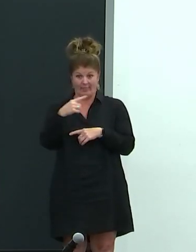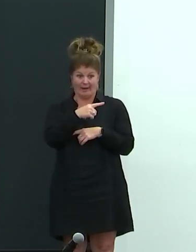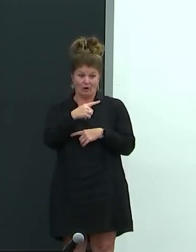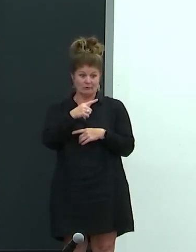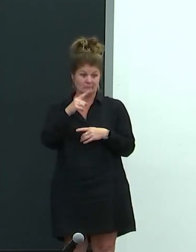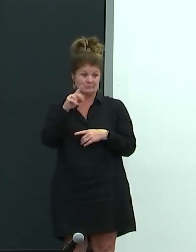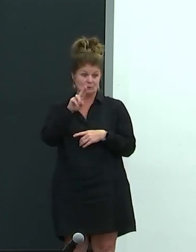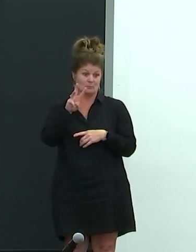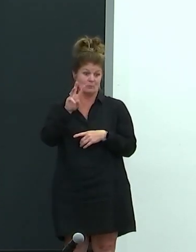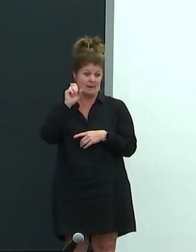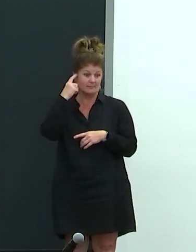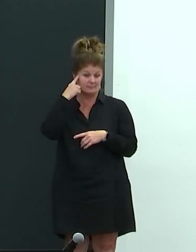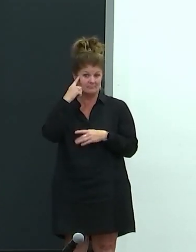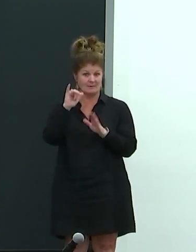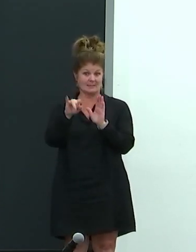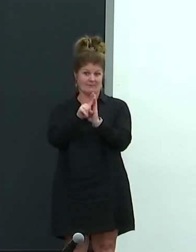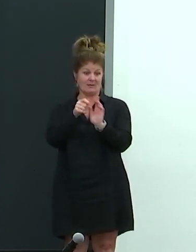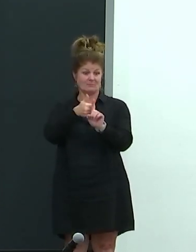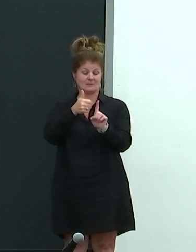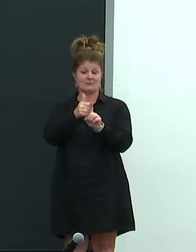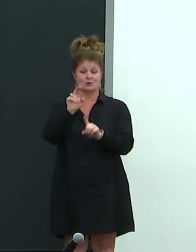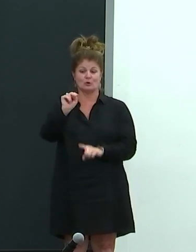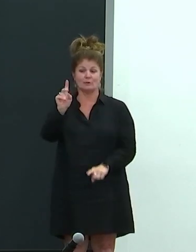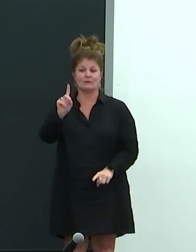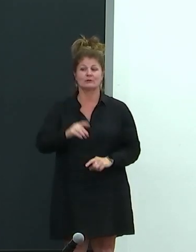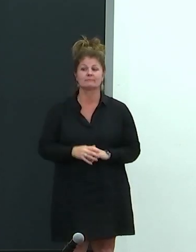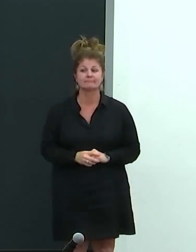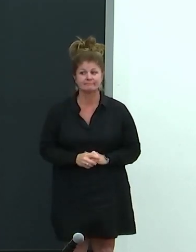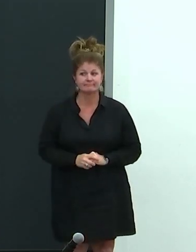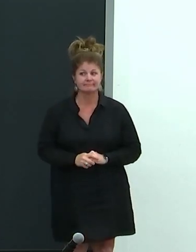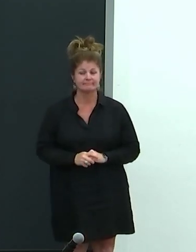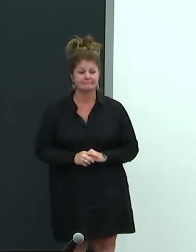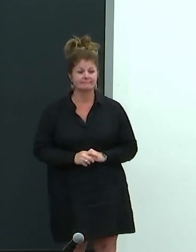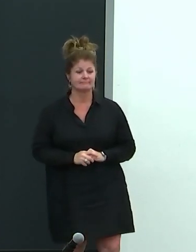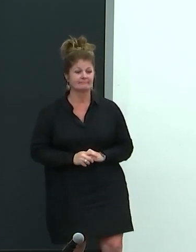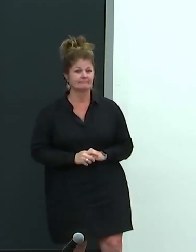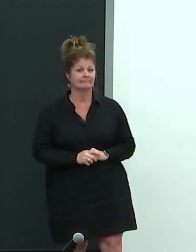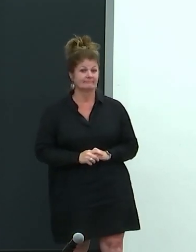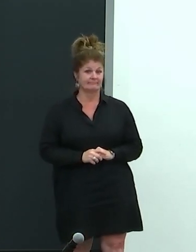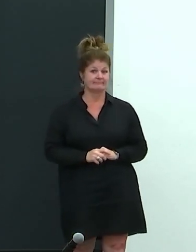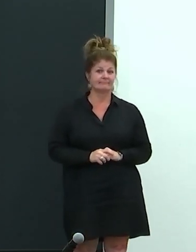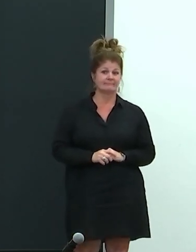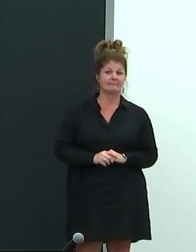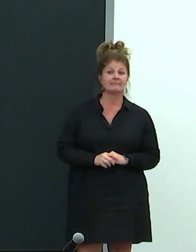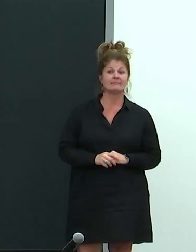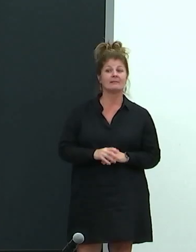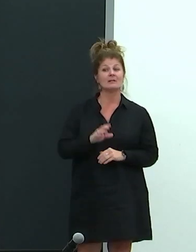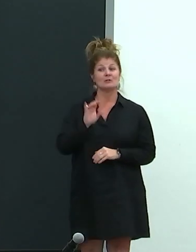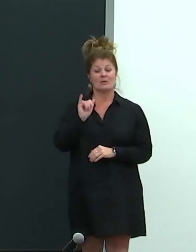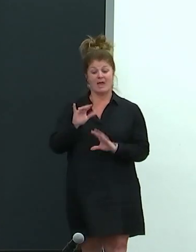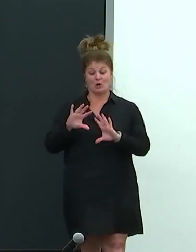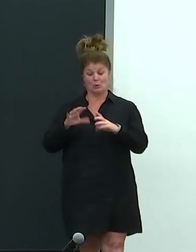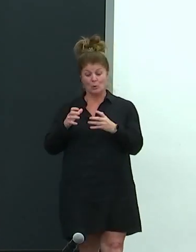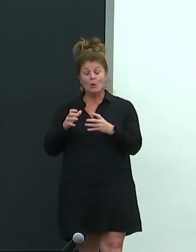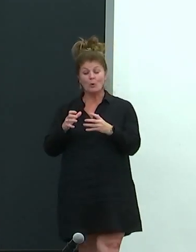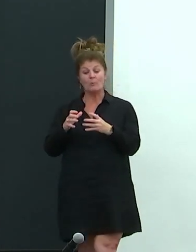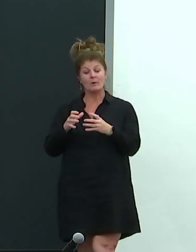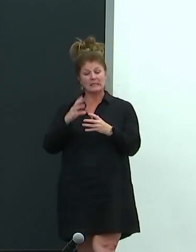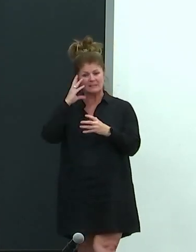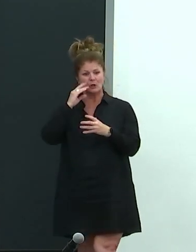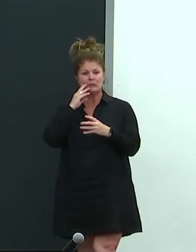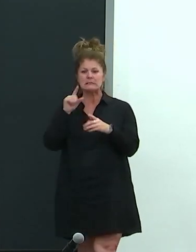education identify as neurodiverse. Not only does this group face similar stigmas